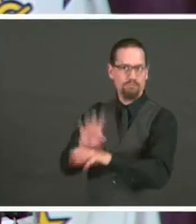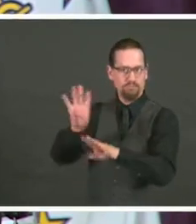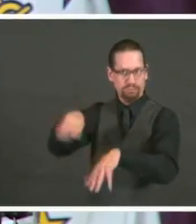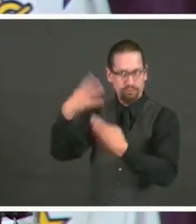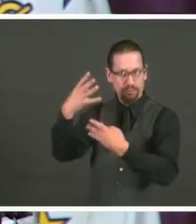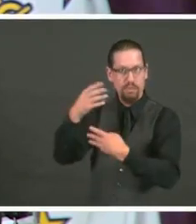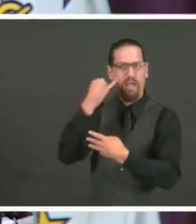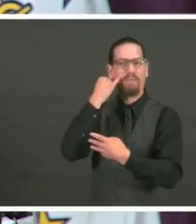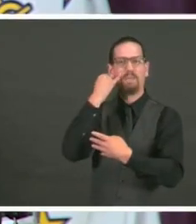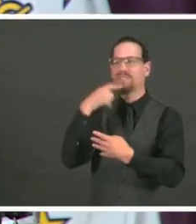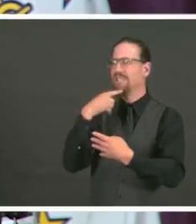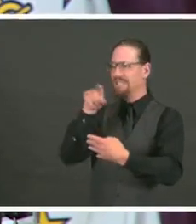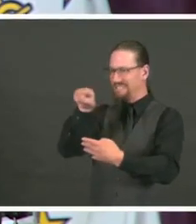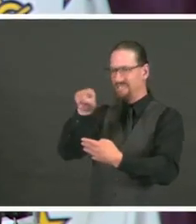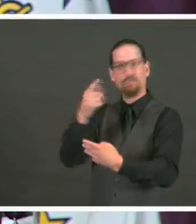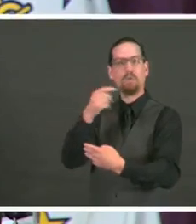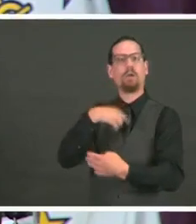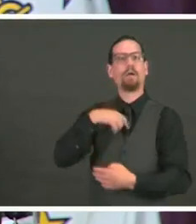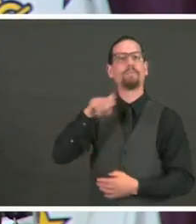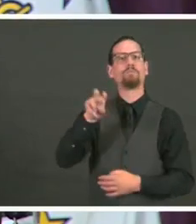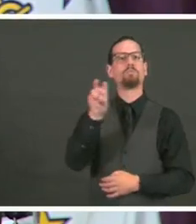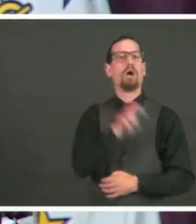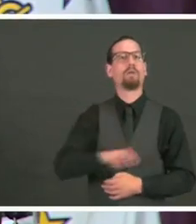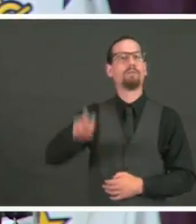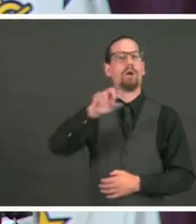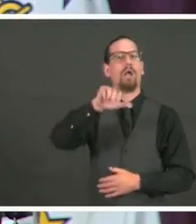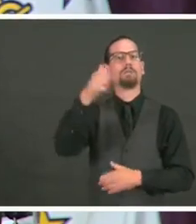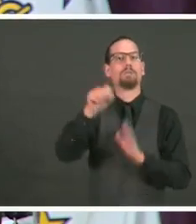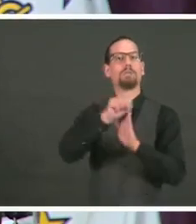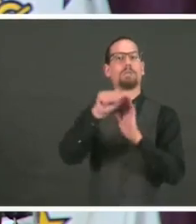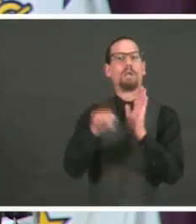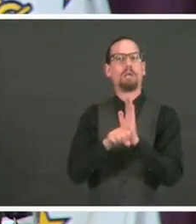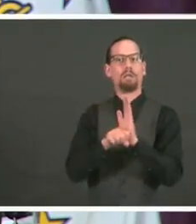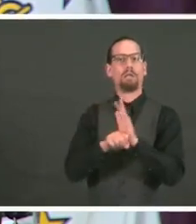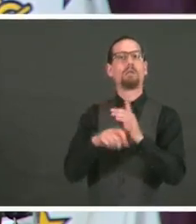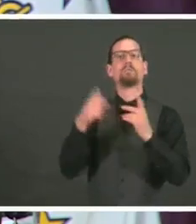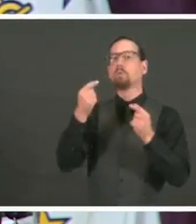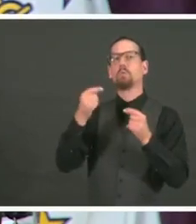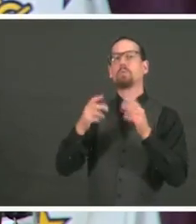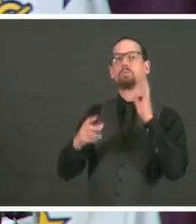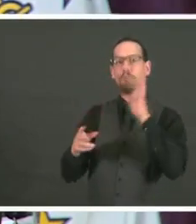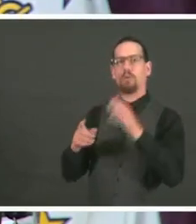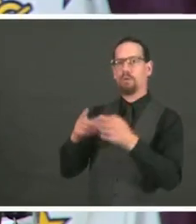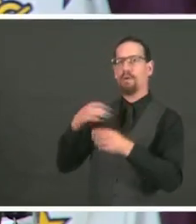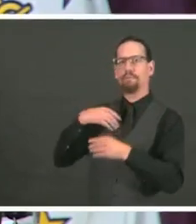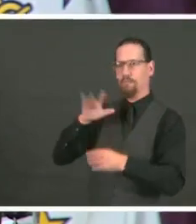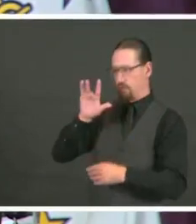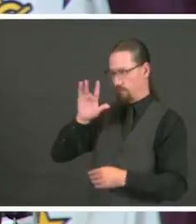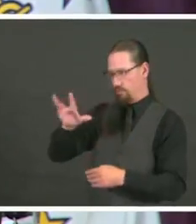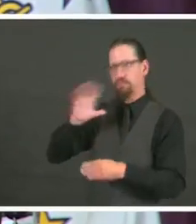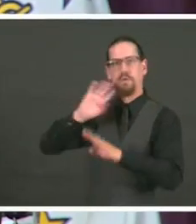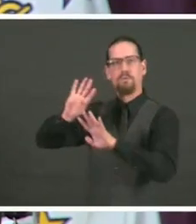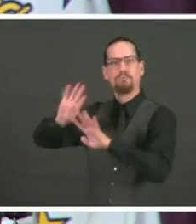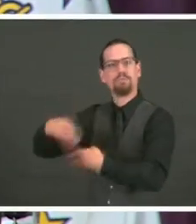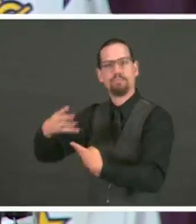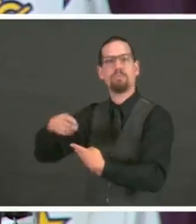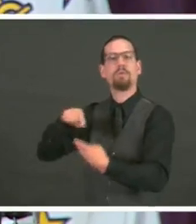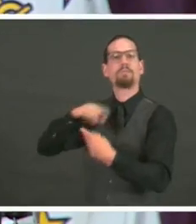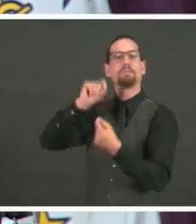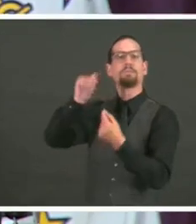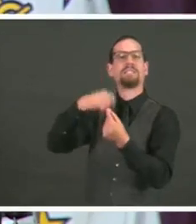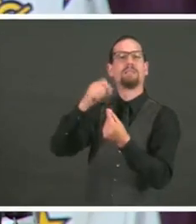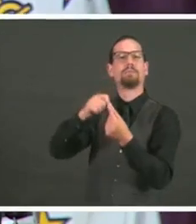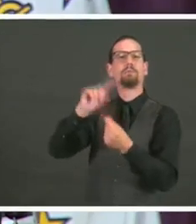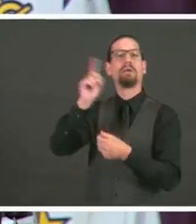that, you can get yourself tested. We're setting up a site at the convention center. We have a site at the convention